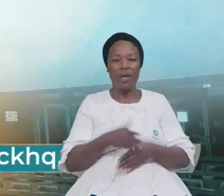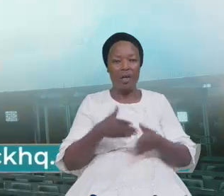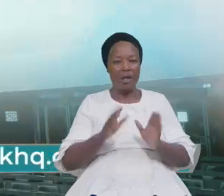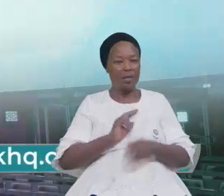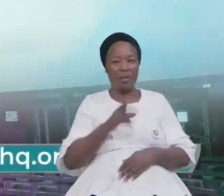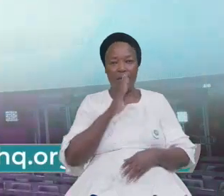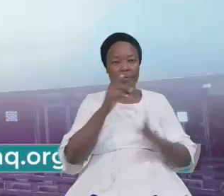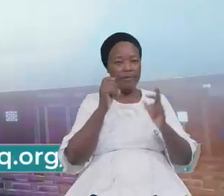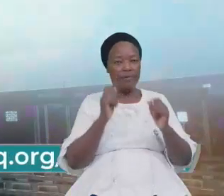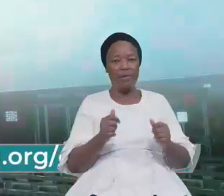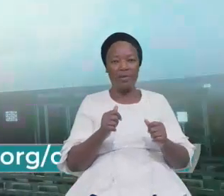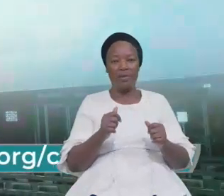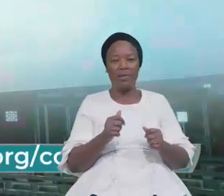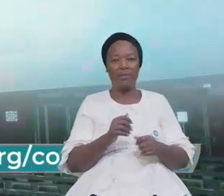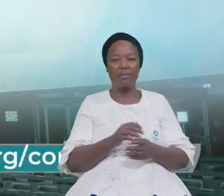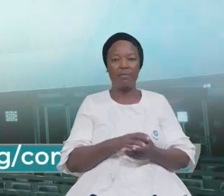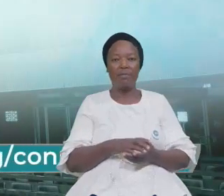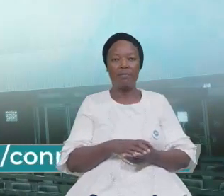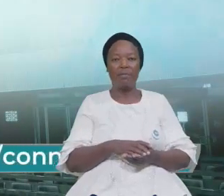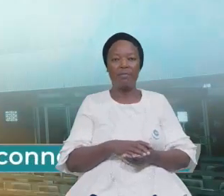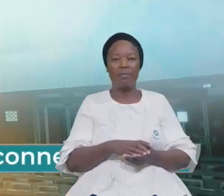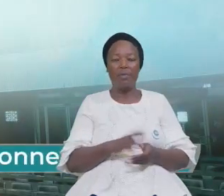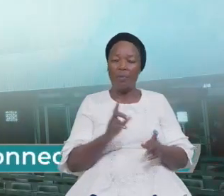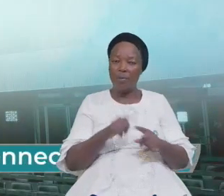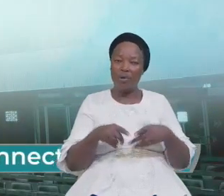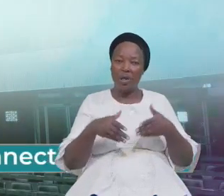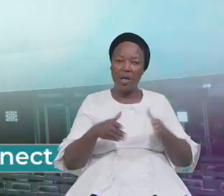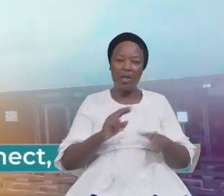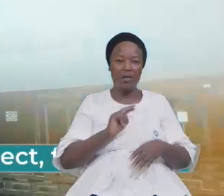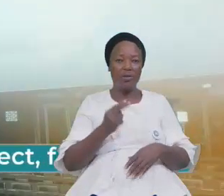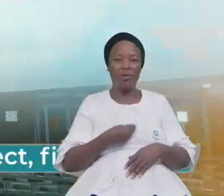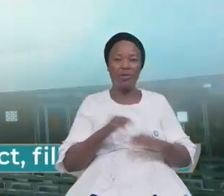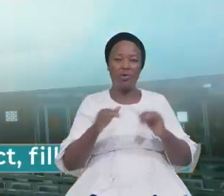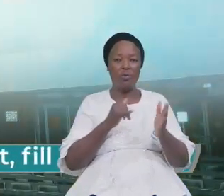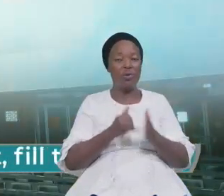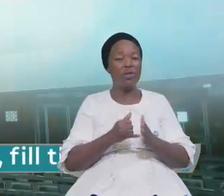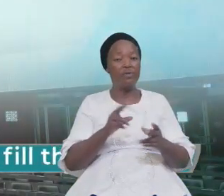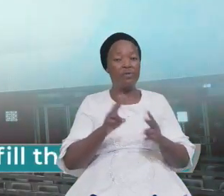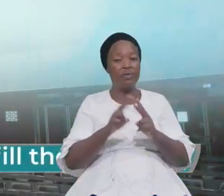let's be fast, but let's also do it thoroughly.